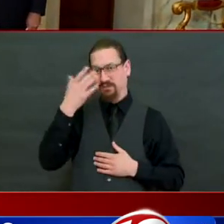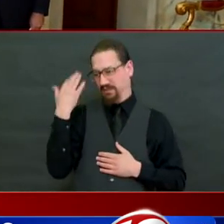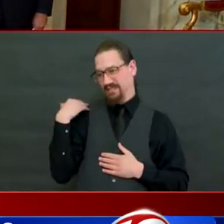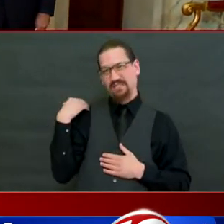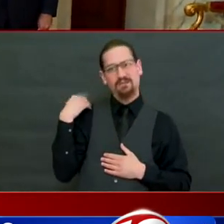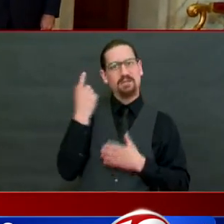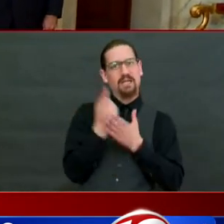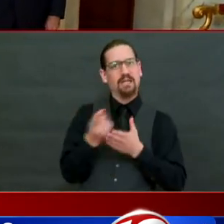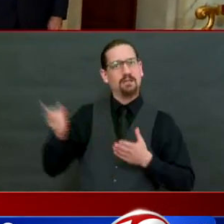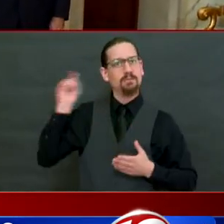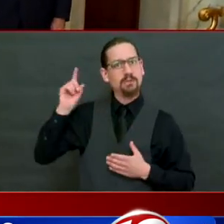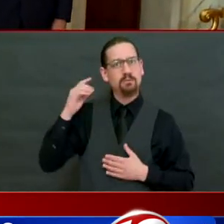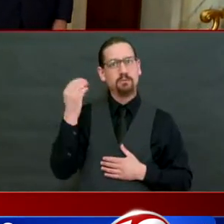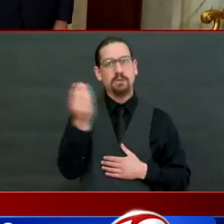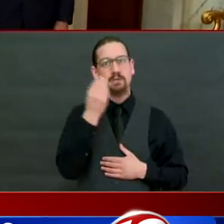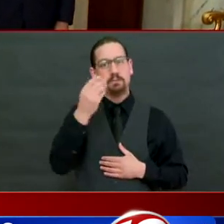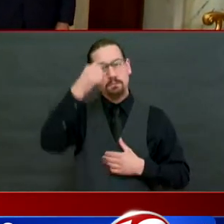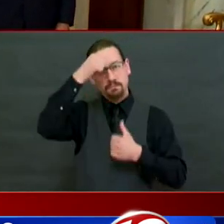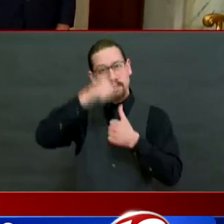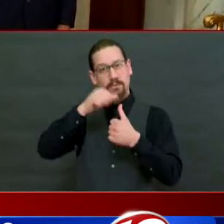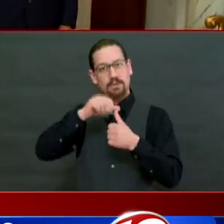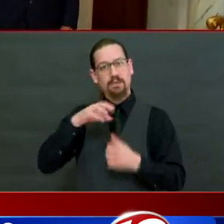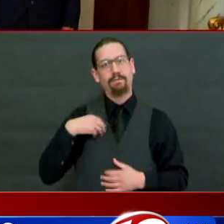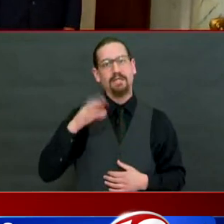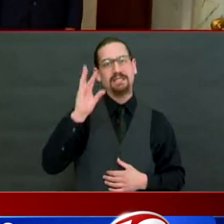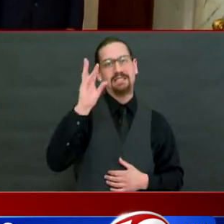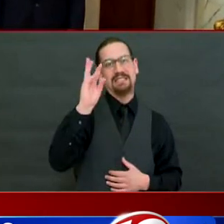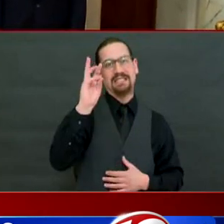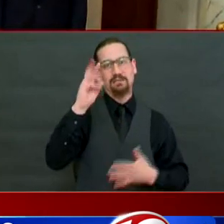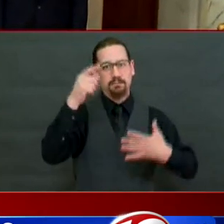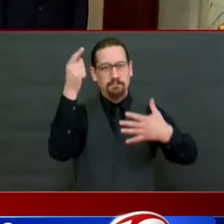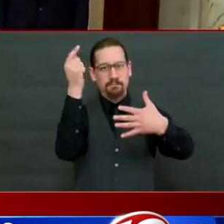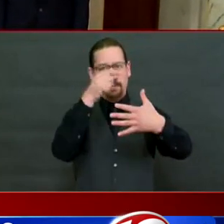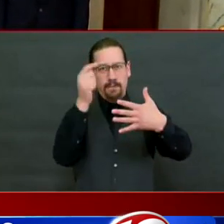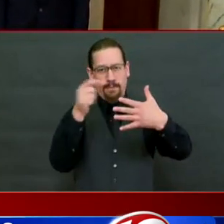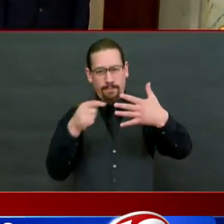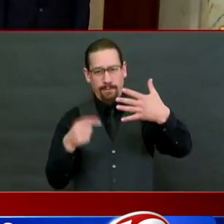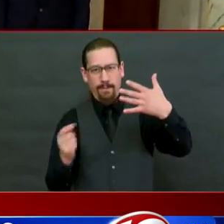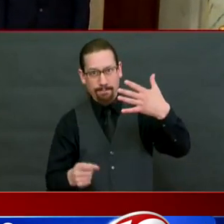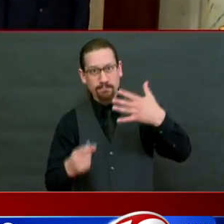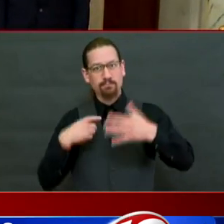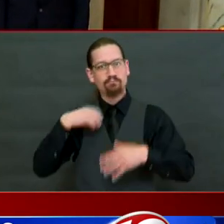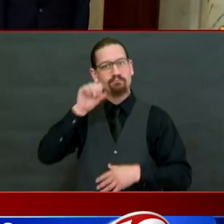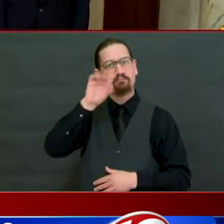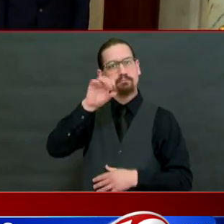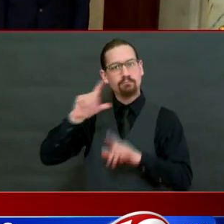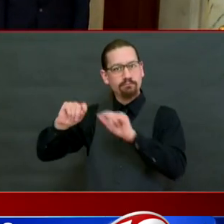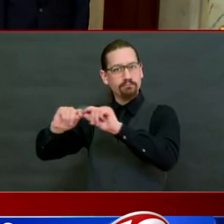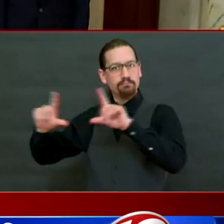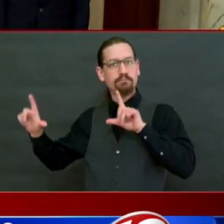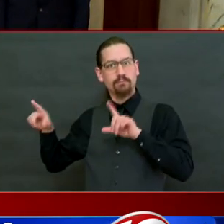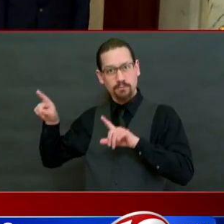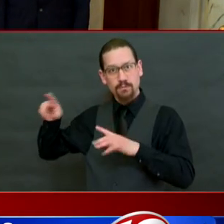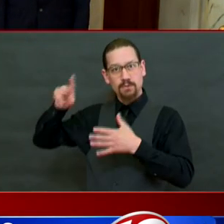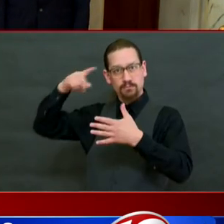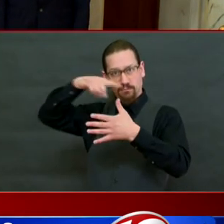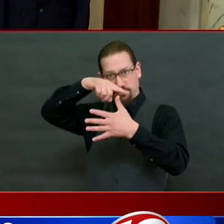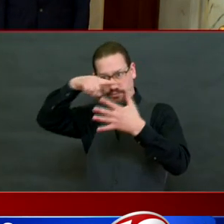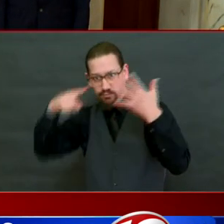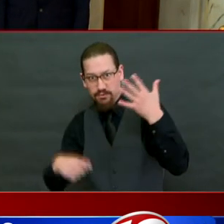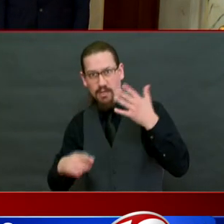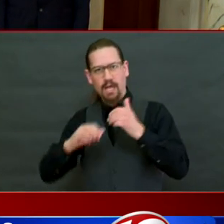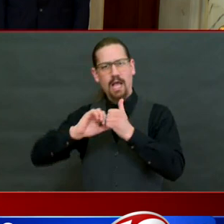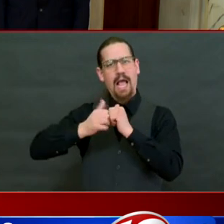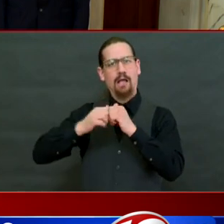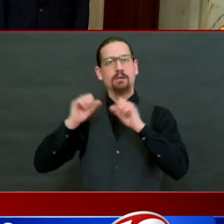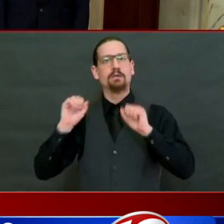key indicators that we are watching as we make decisions around reopening the economy. And every